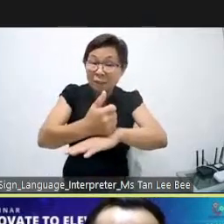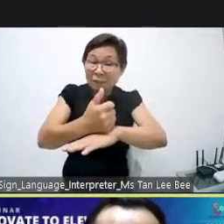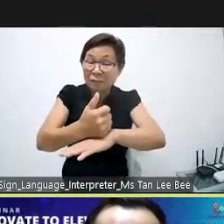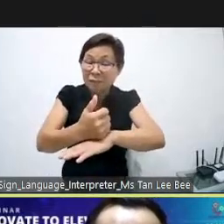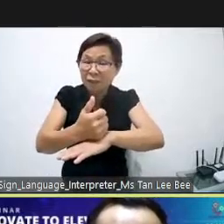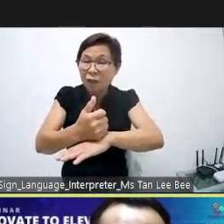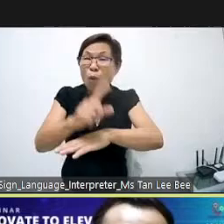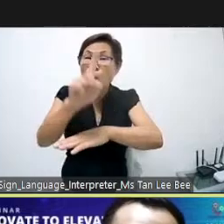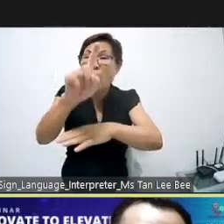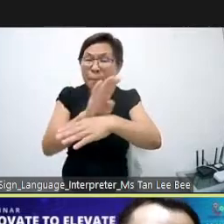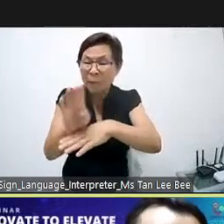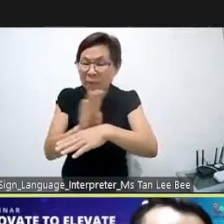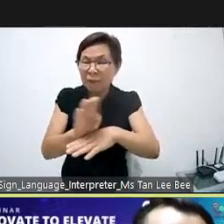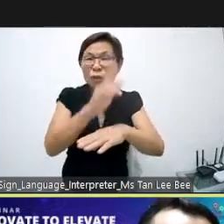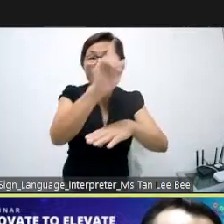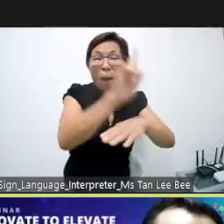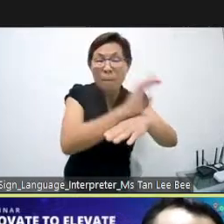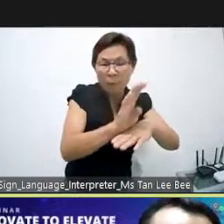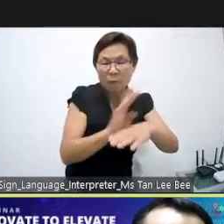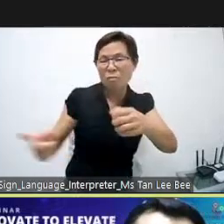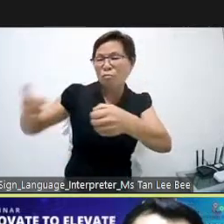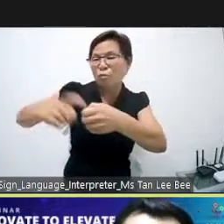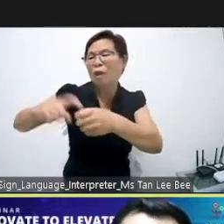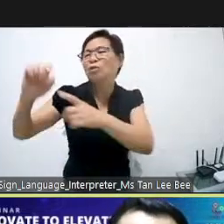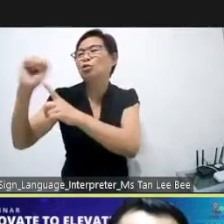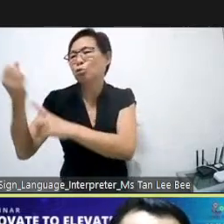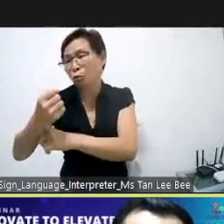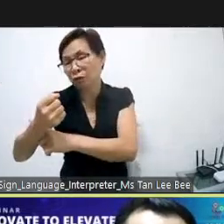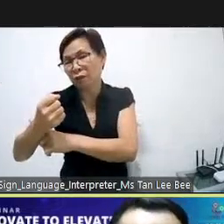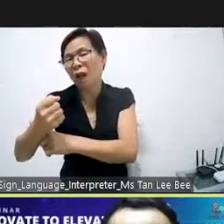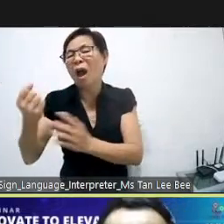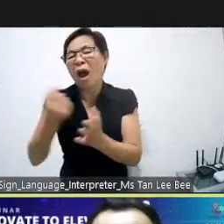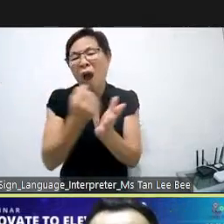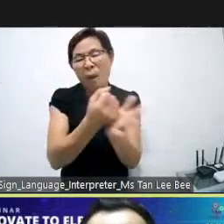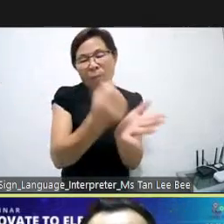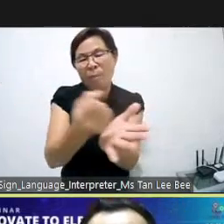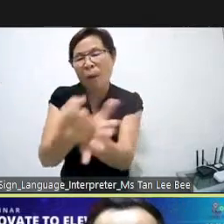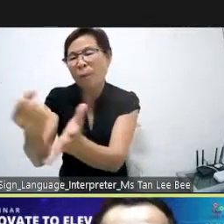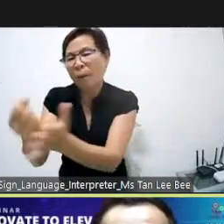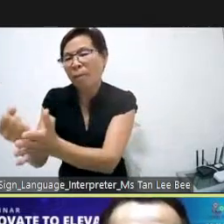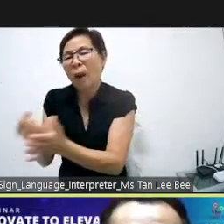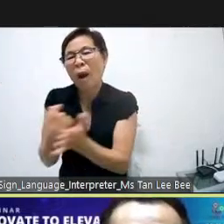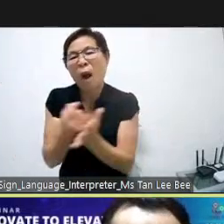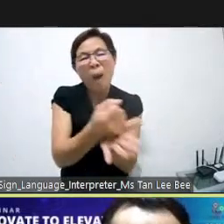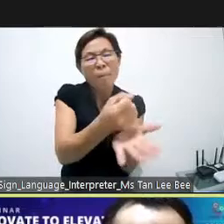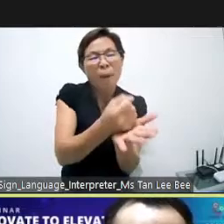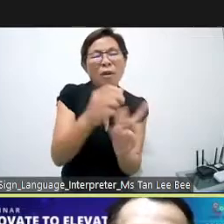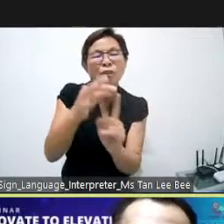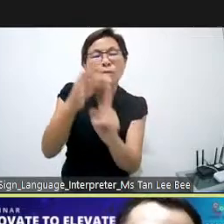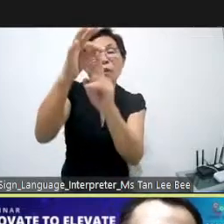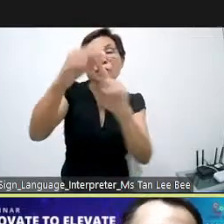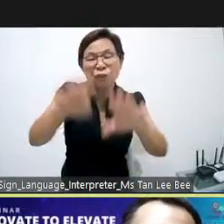so-called one business that related to social enterprise in helping people, in helping